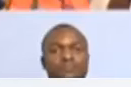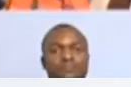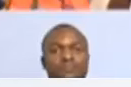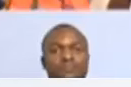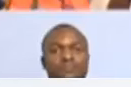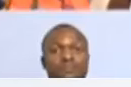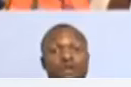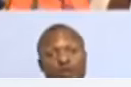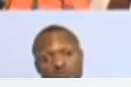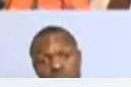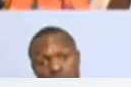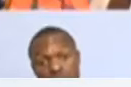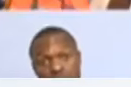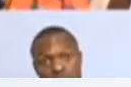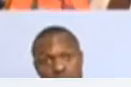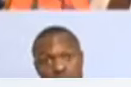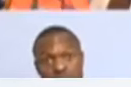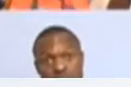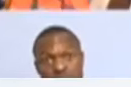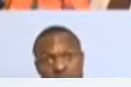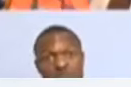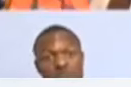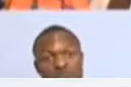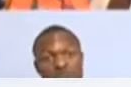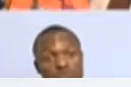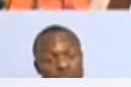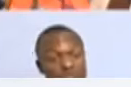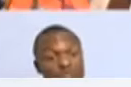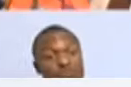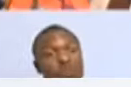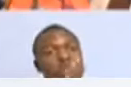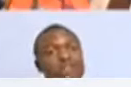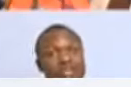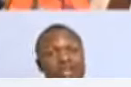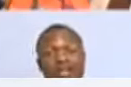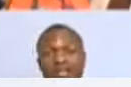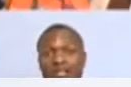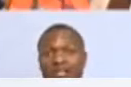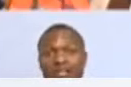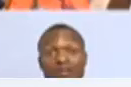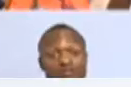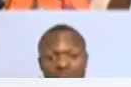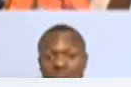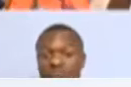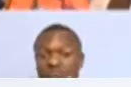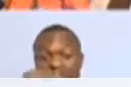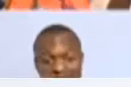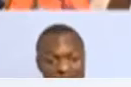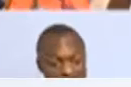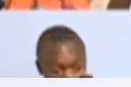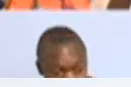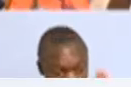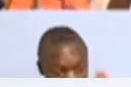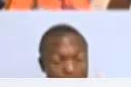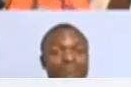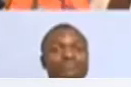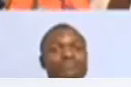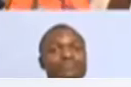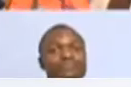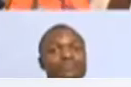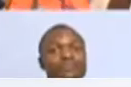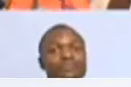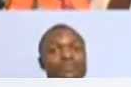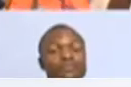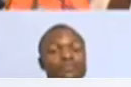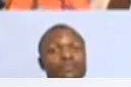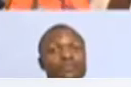lacunas, omissions, or oversights, so to say, in our Constitution. So we are looking at this